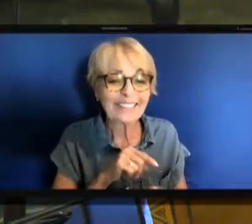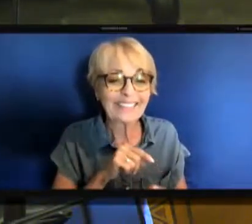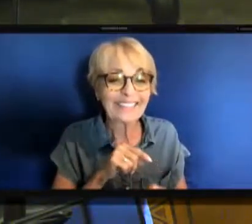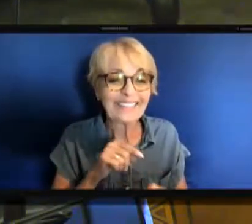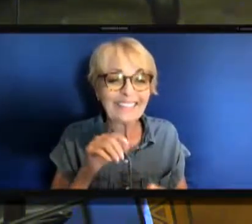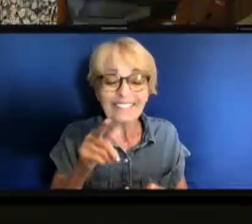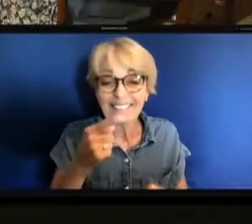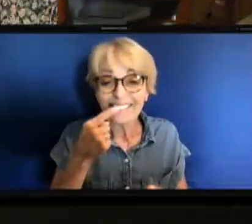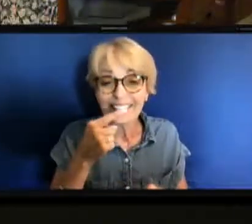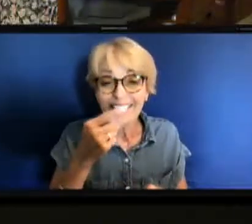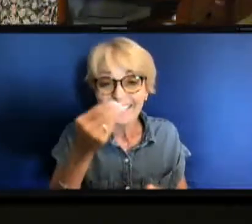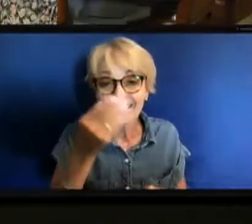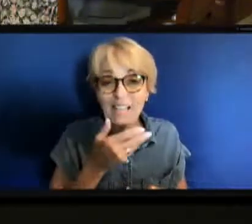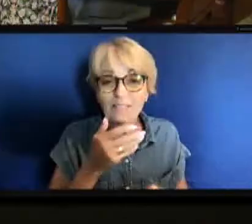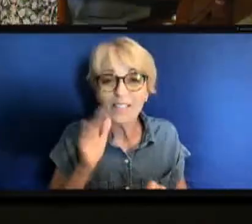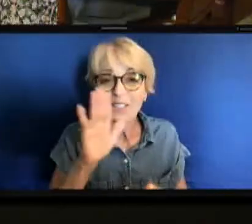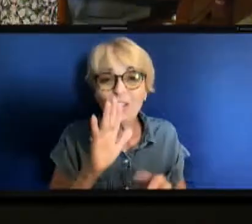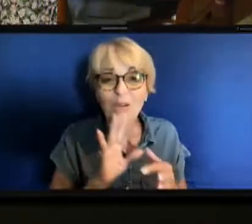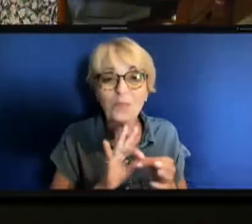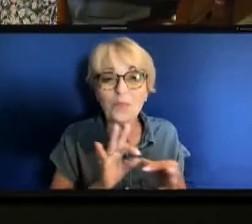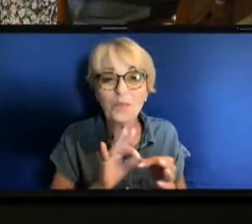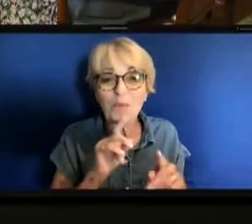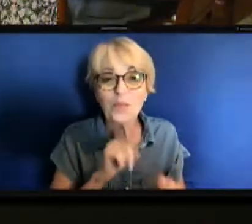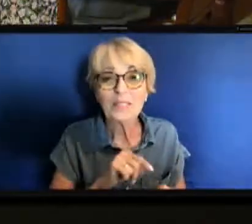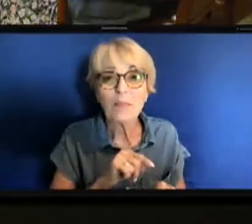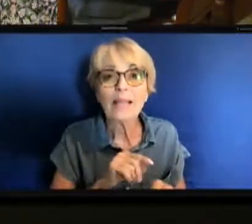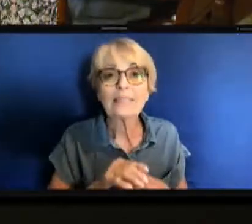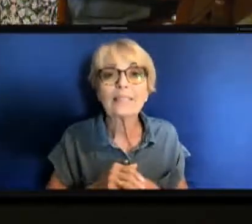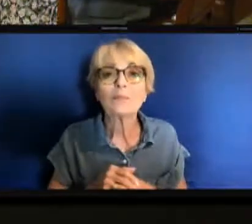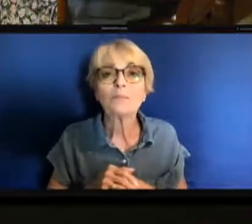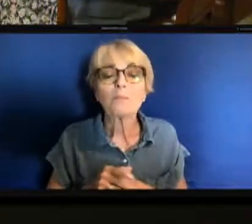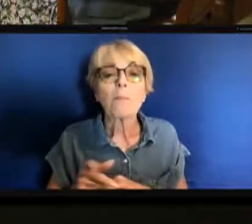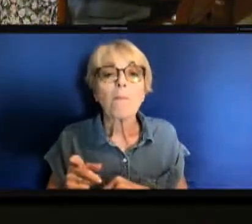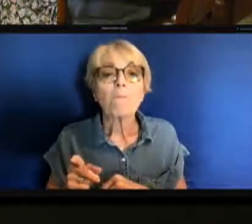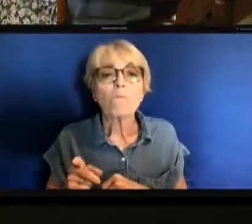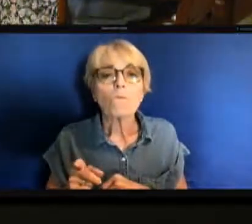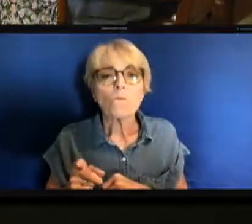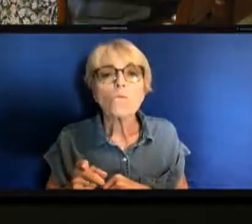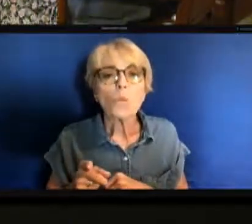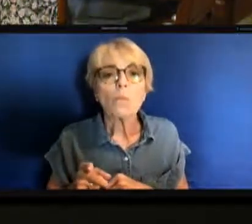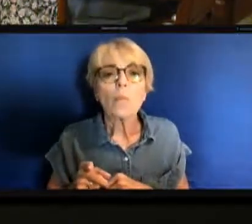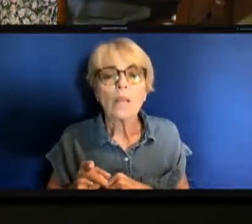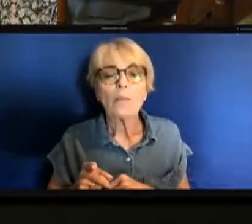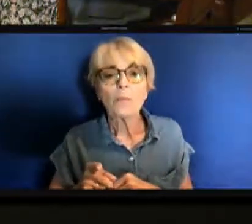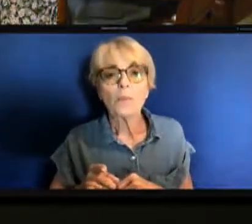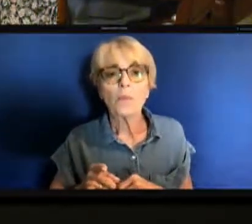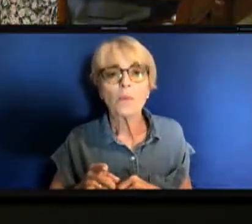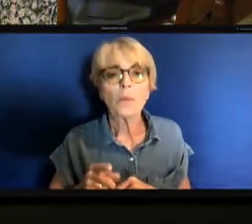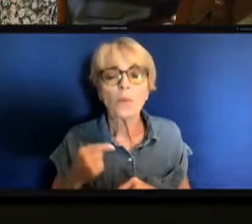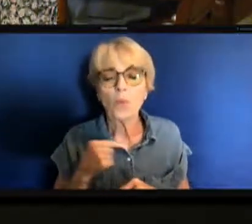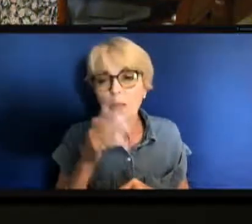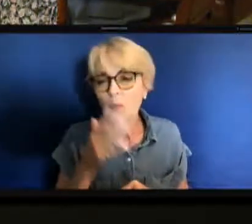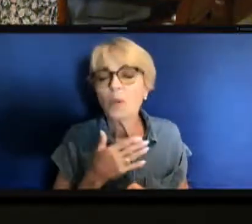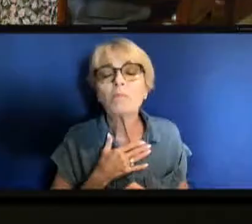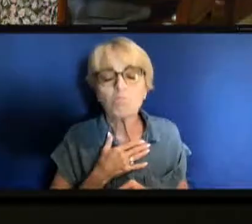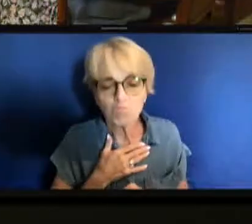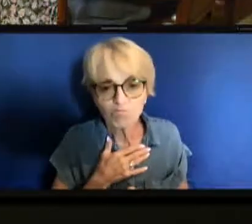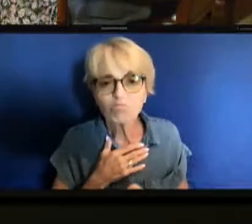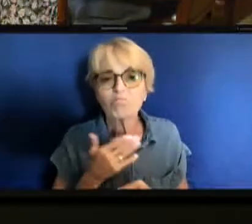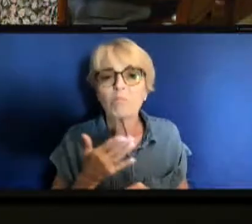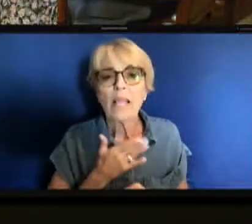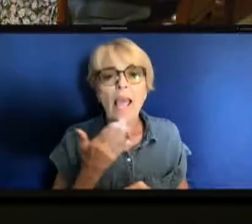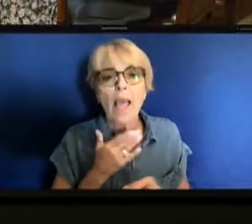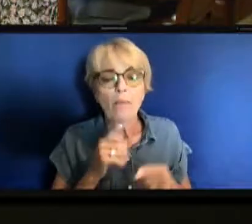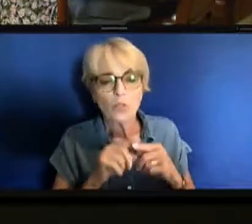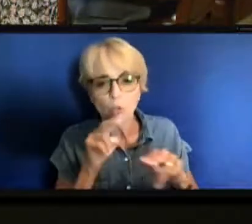your response was? That we would happily, you know, look at what further information